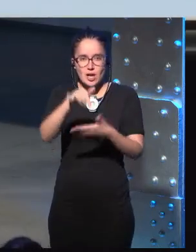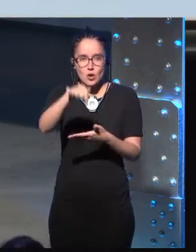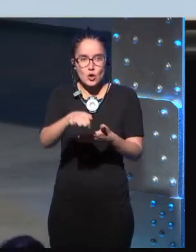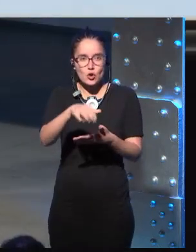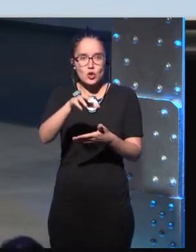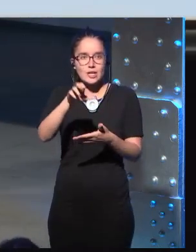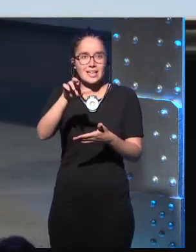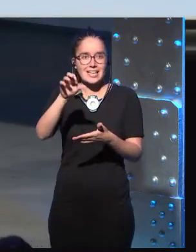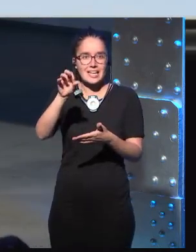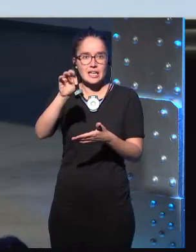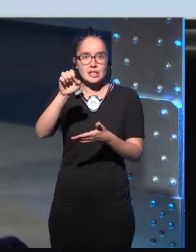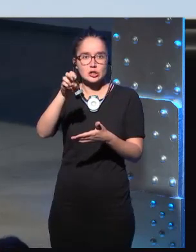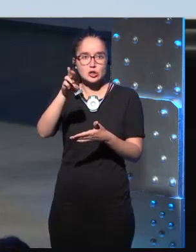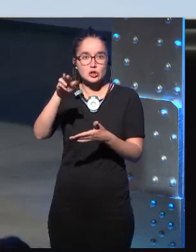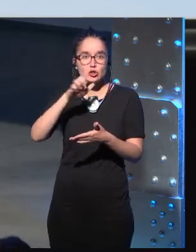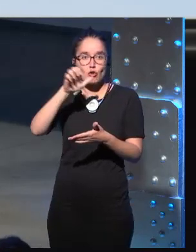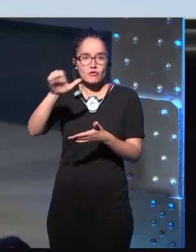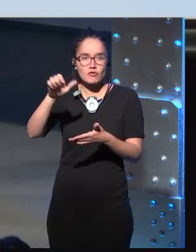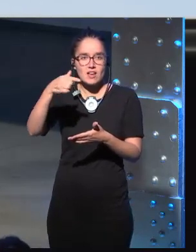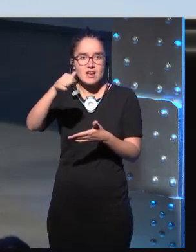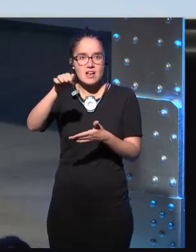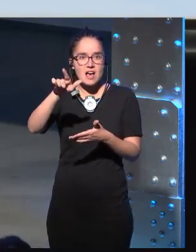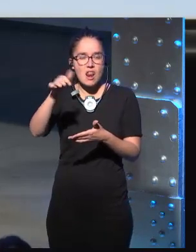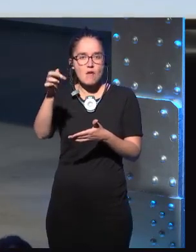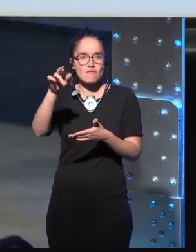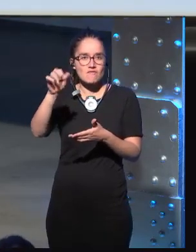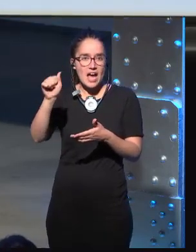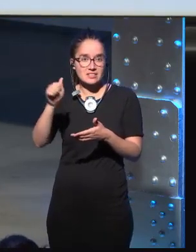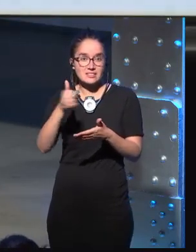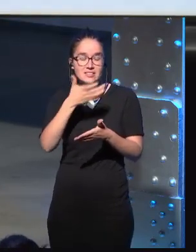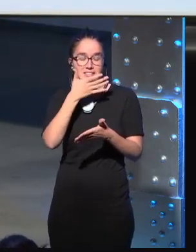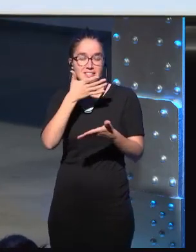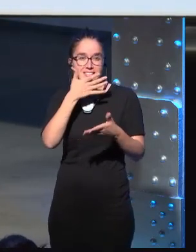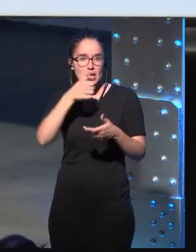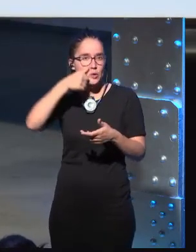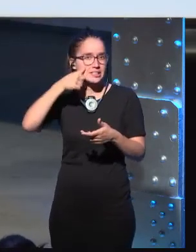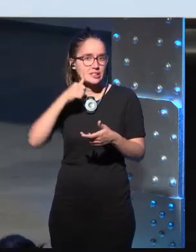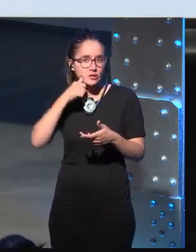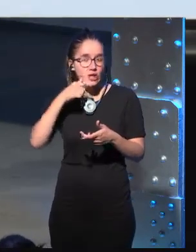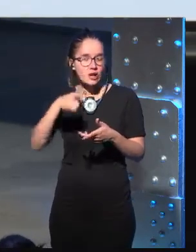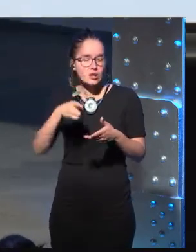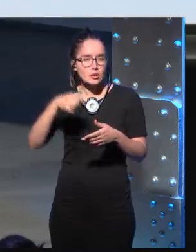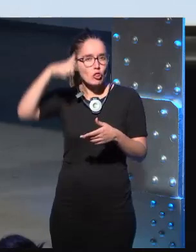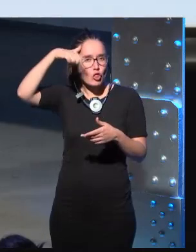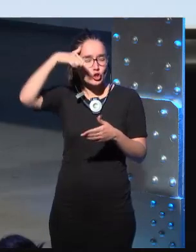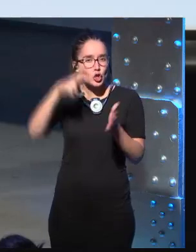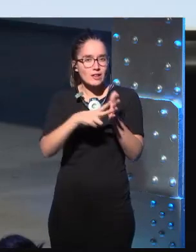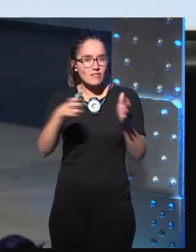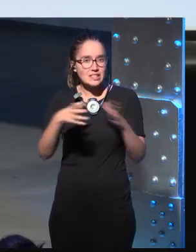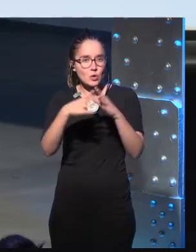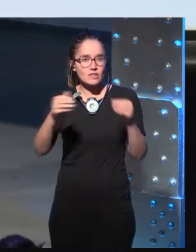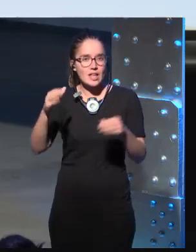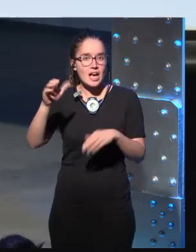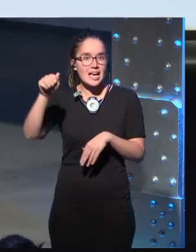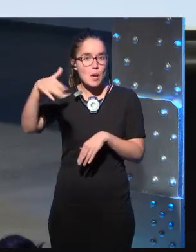tonight. So we have Christophe Galfard here. Look at what fantastic books I've got. You know that he got a doctorate